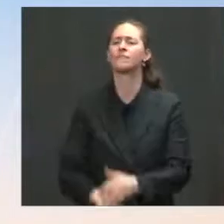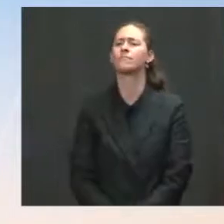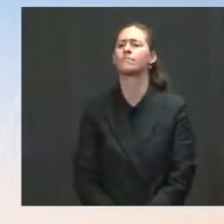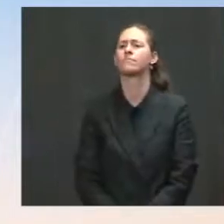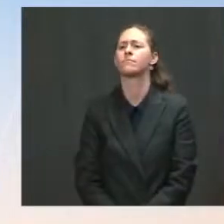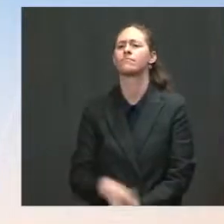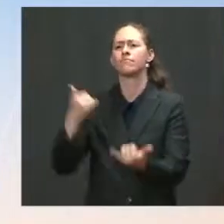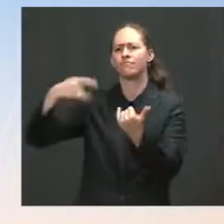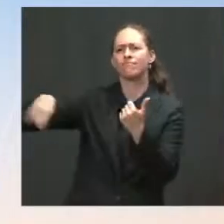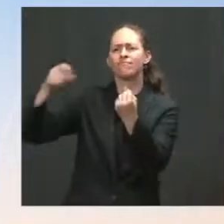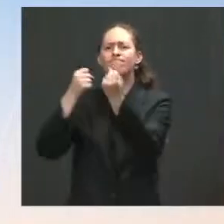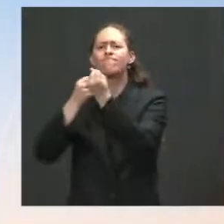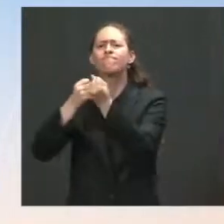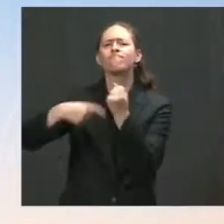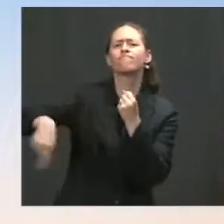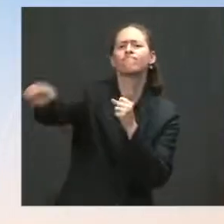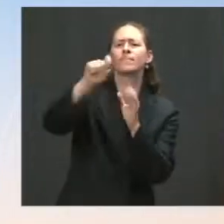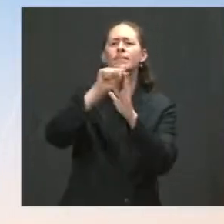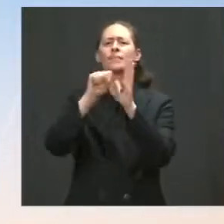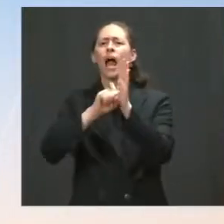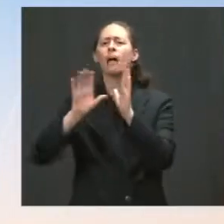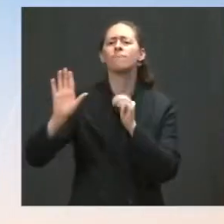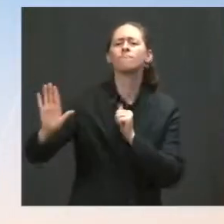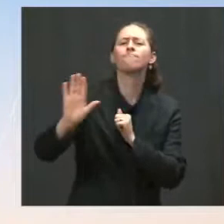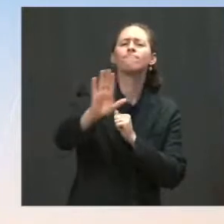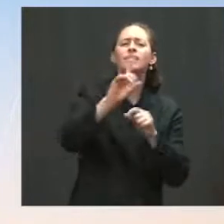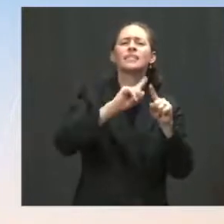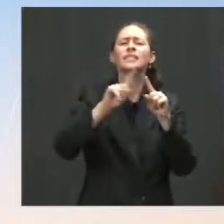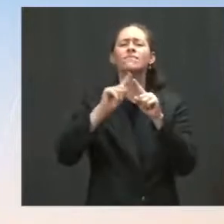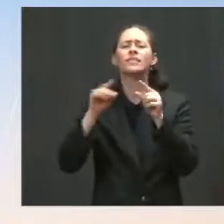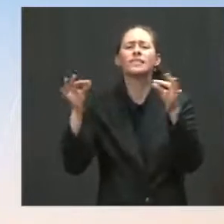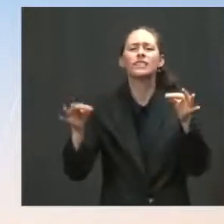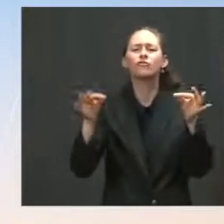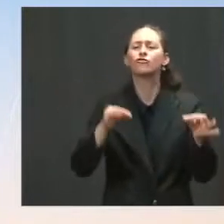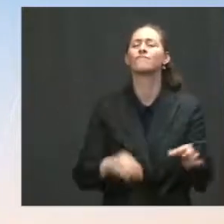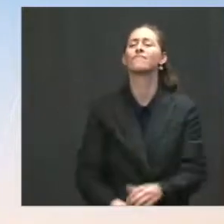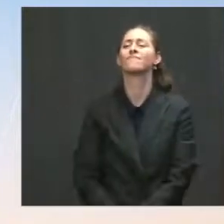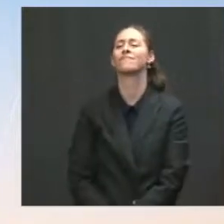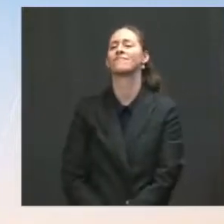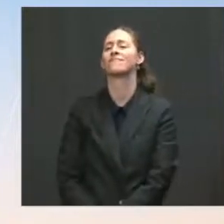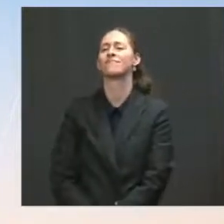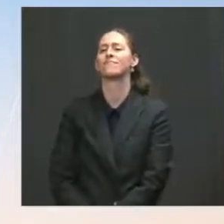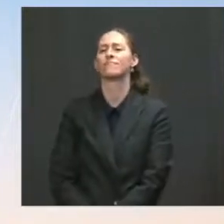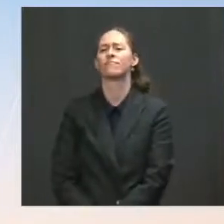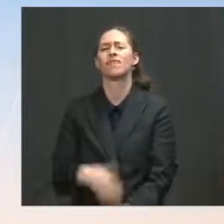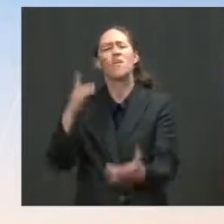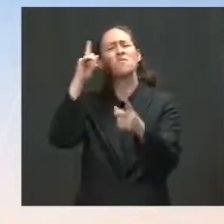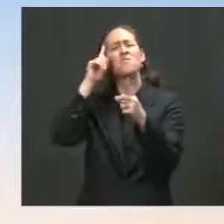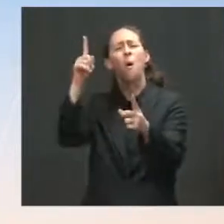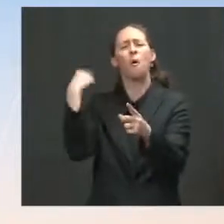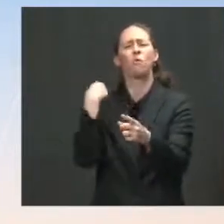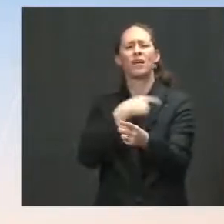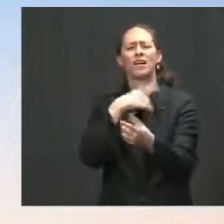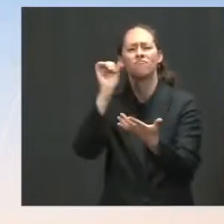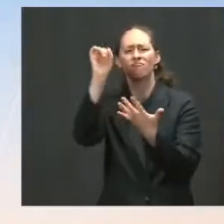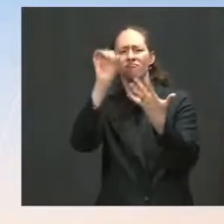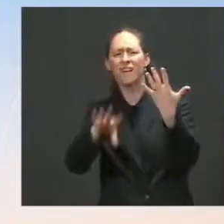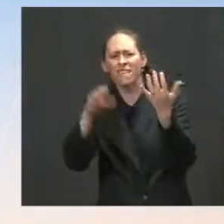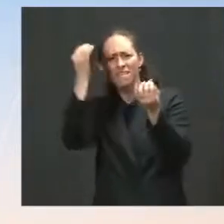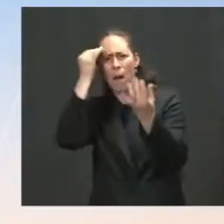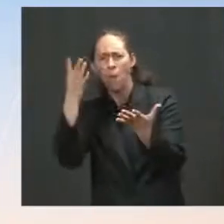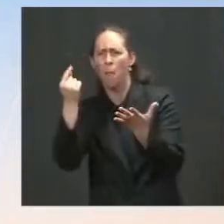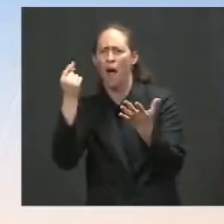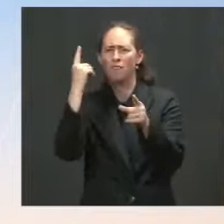and to share best practices, as we have done at 2 major eviction prevention summits. So this morning, Treasury published examples of